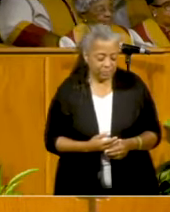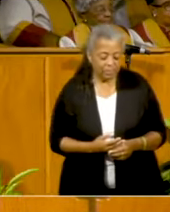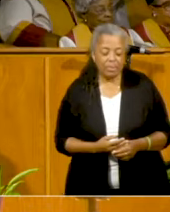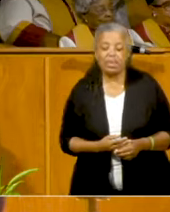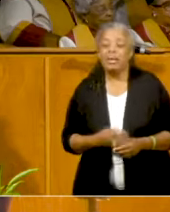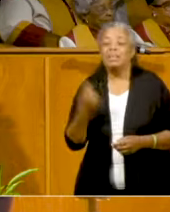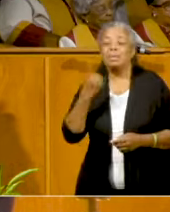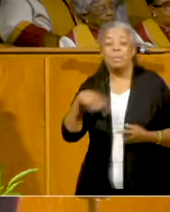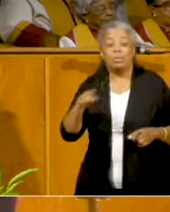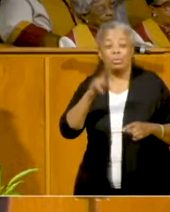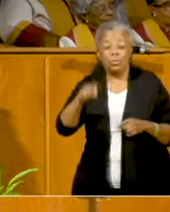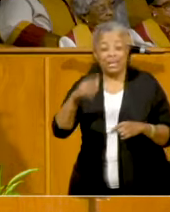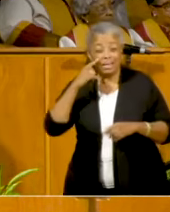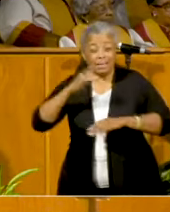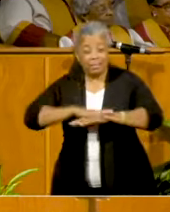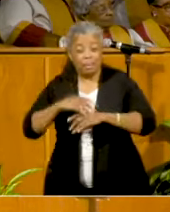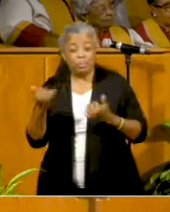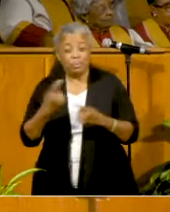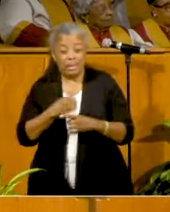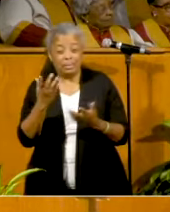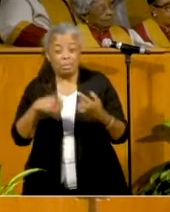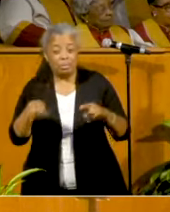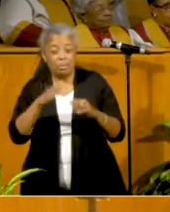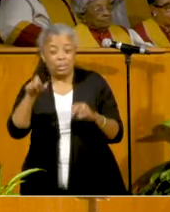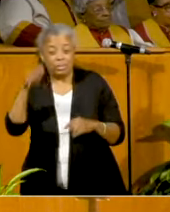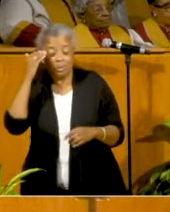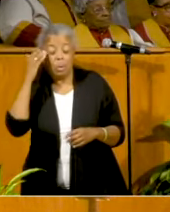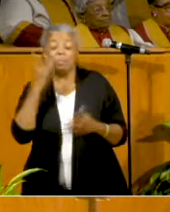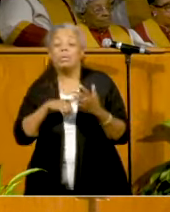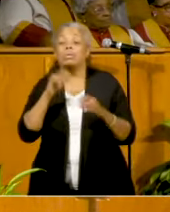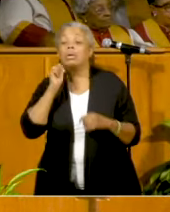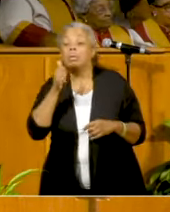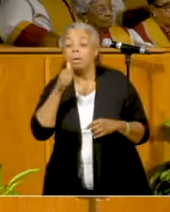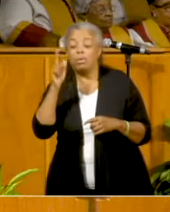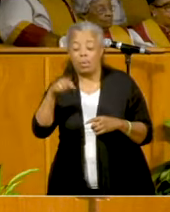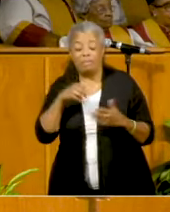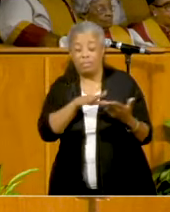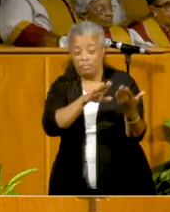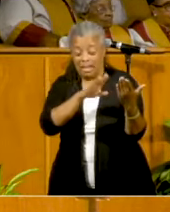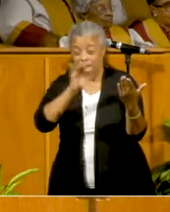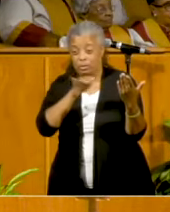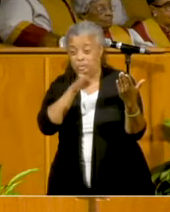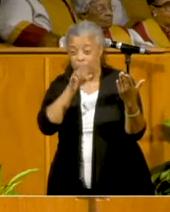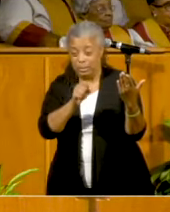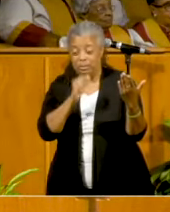Somebody, that's the message you need at the table today. Because tomorrow you got to face a Judas.